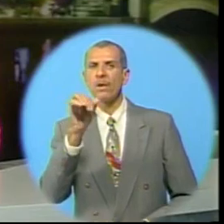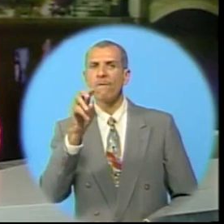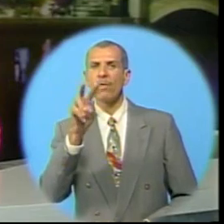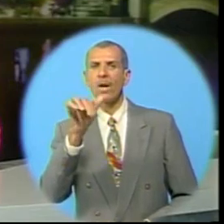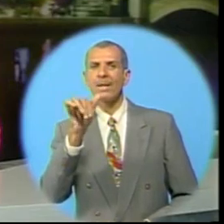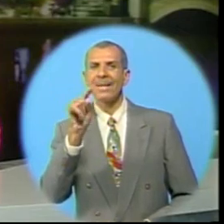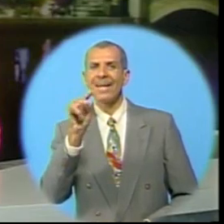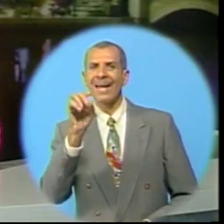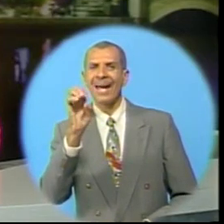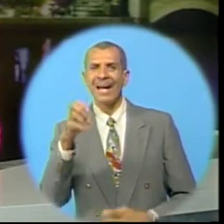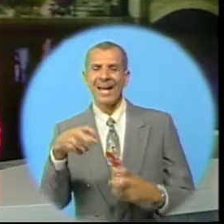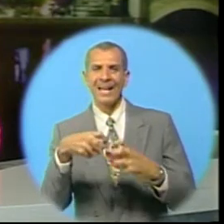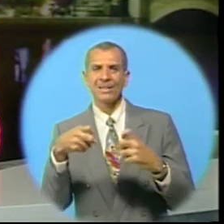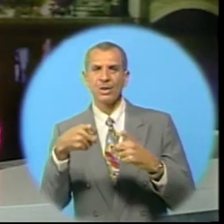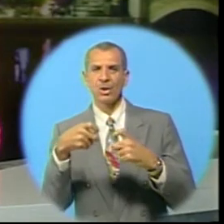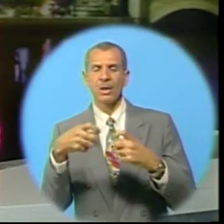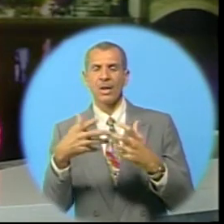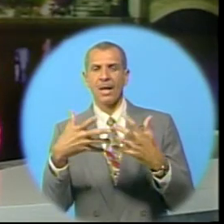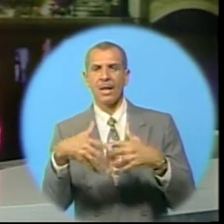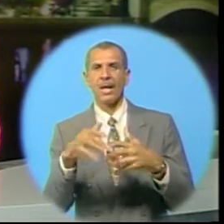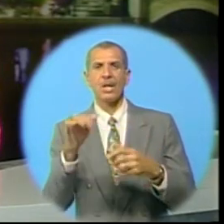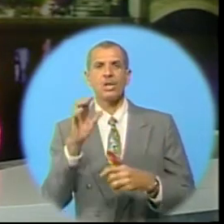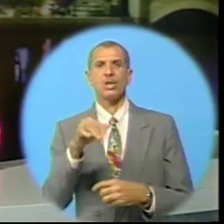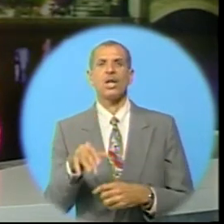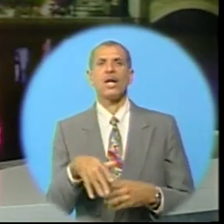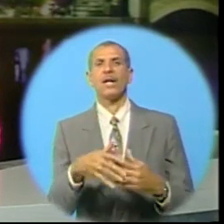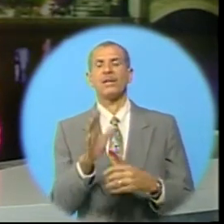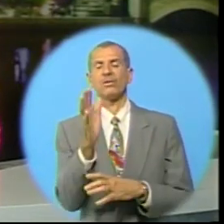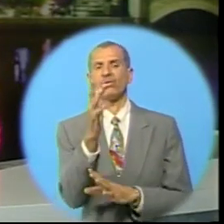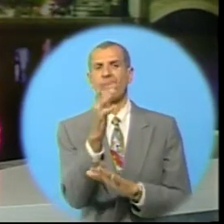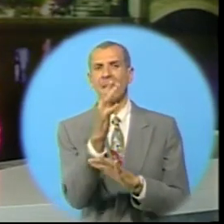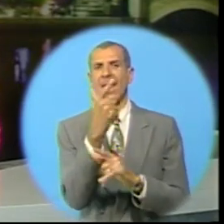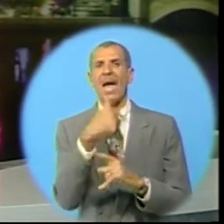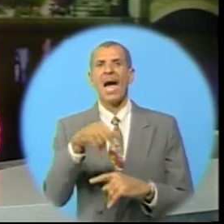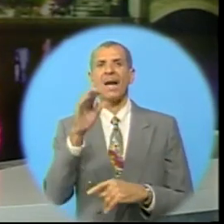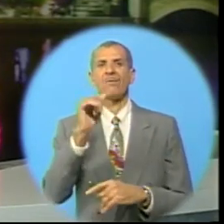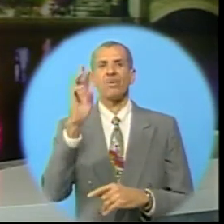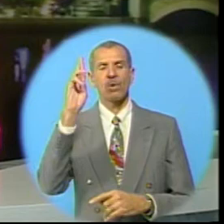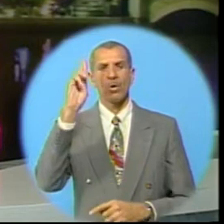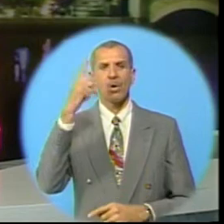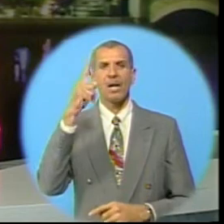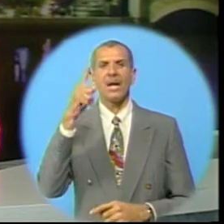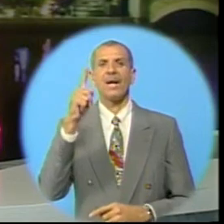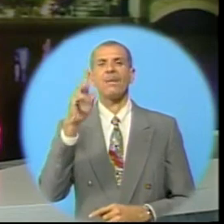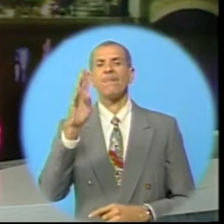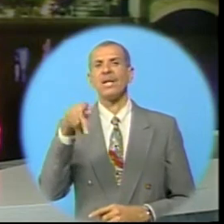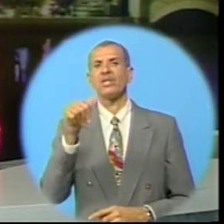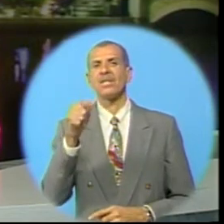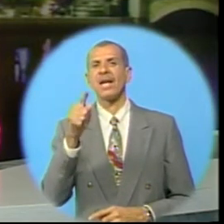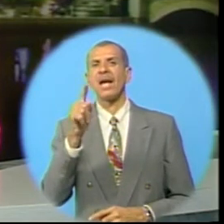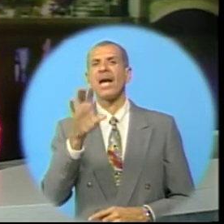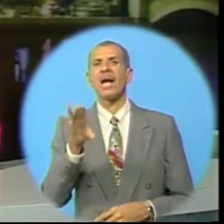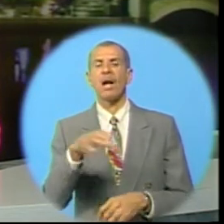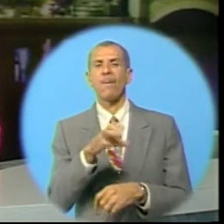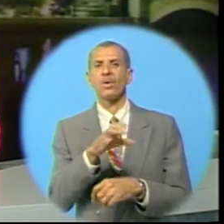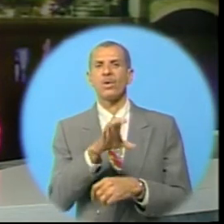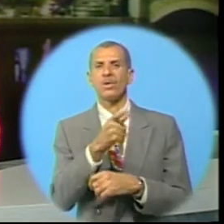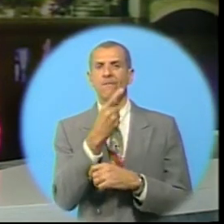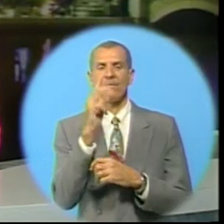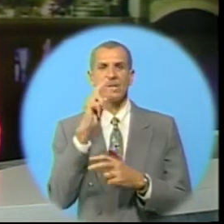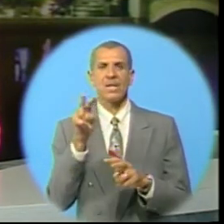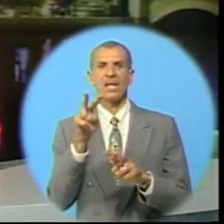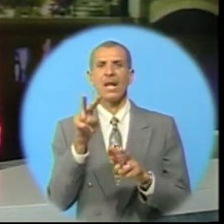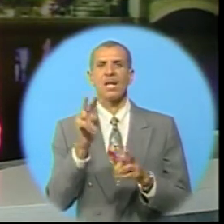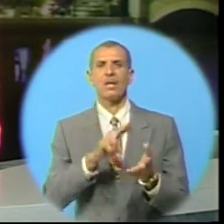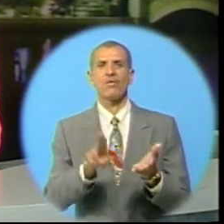the Europa Universität in Germany. And Rico King, a PhD in Computer Science, Computer Vision Robotics at the